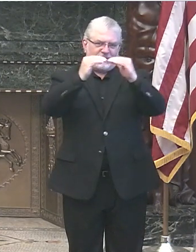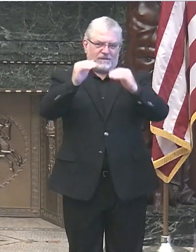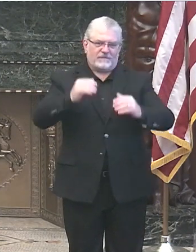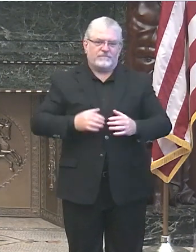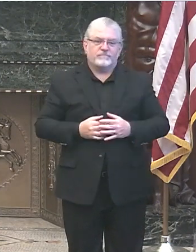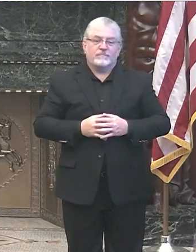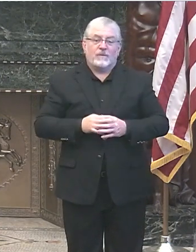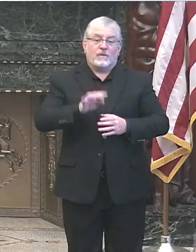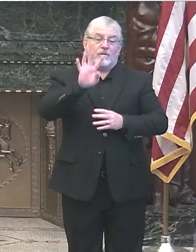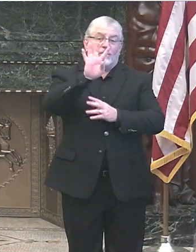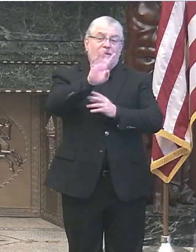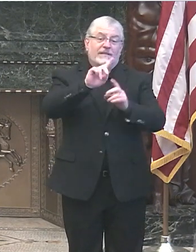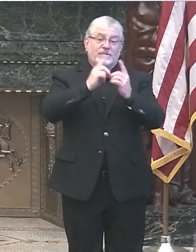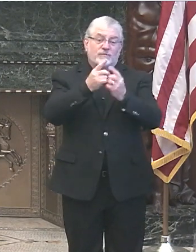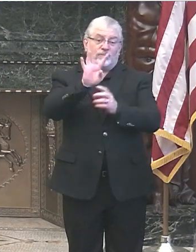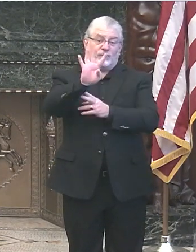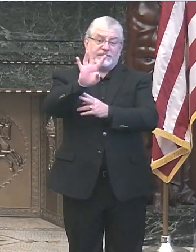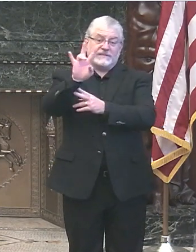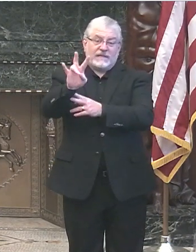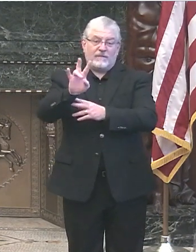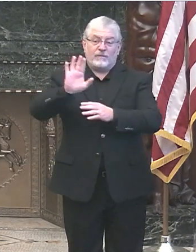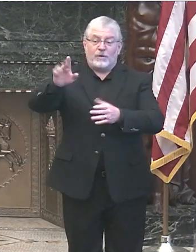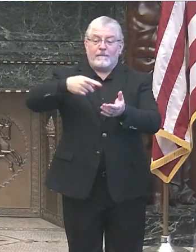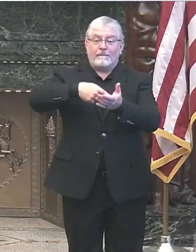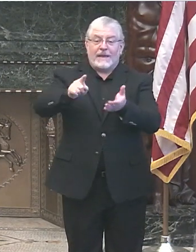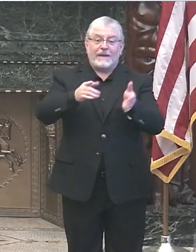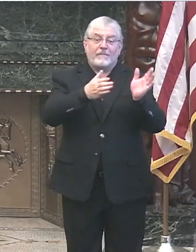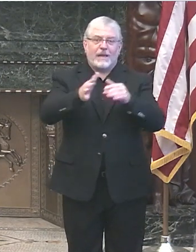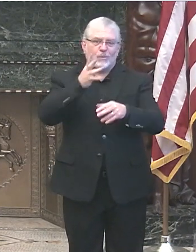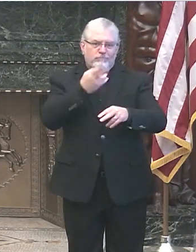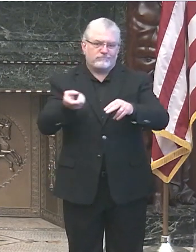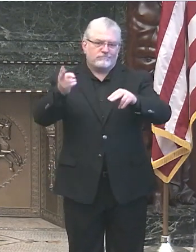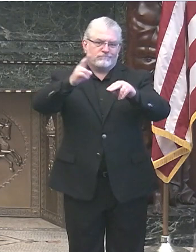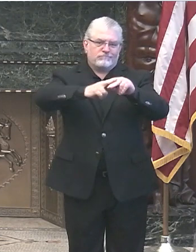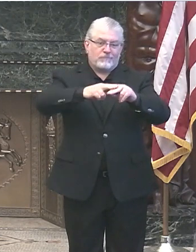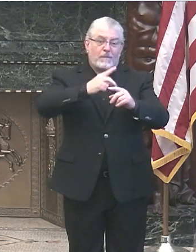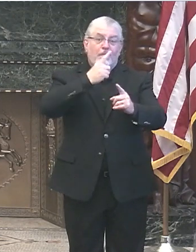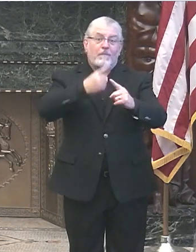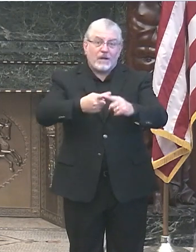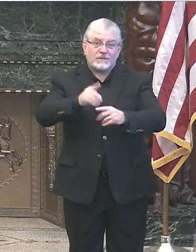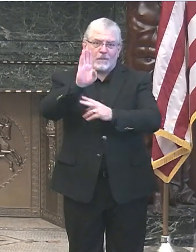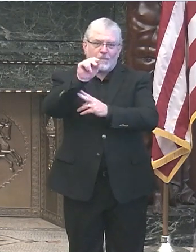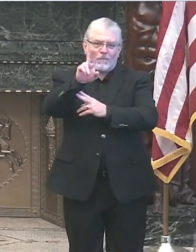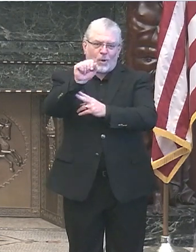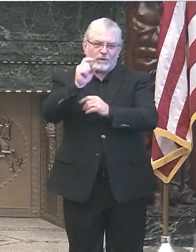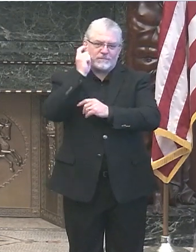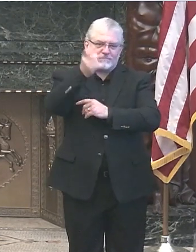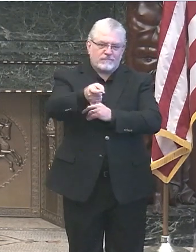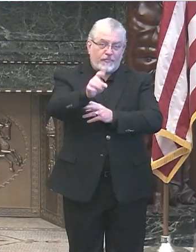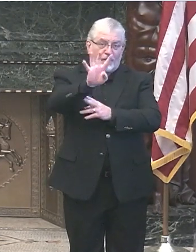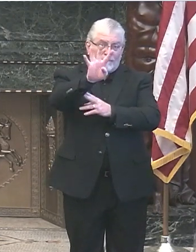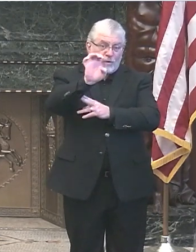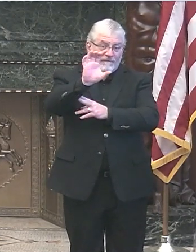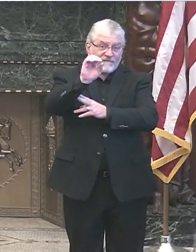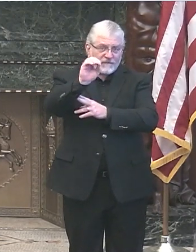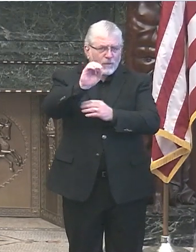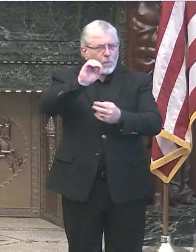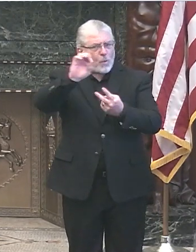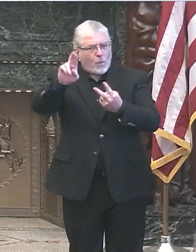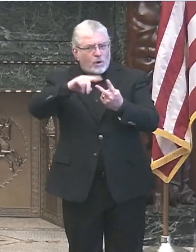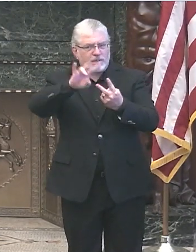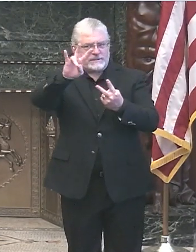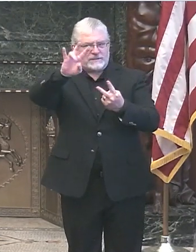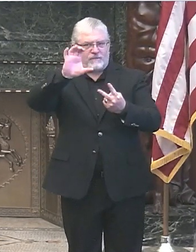includes one-time bonuses of either $450 or $700, depending on whether the employee is working on site for the majority